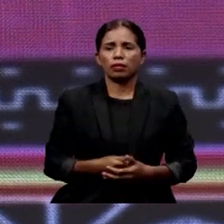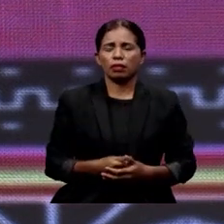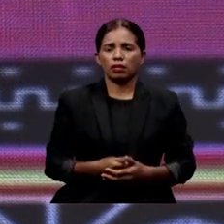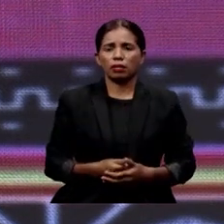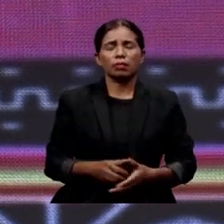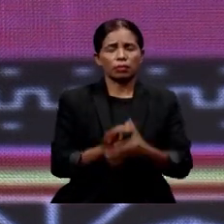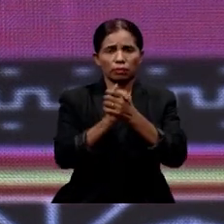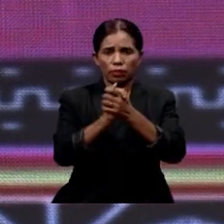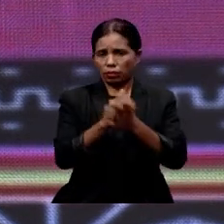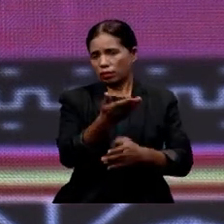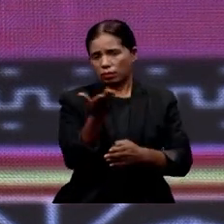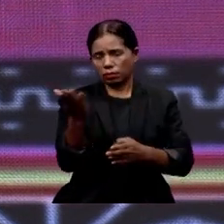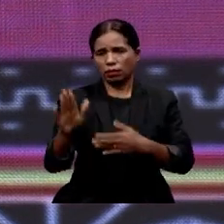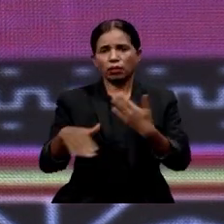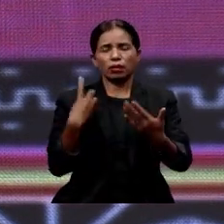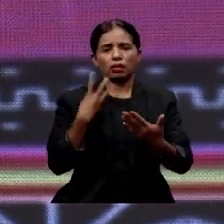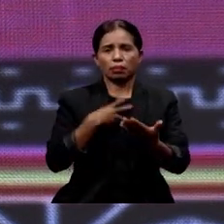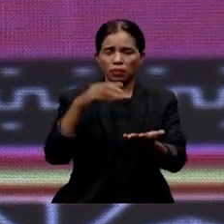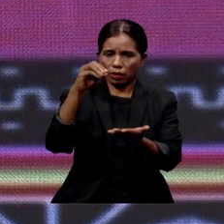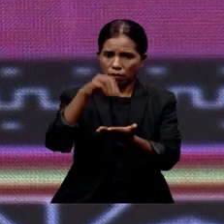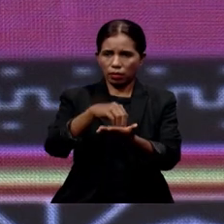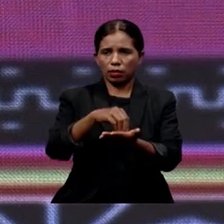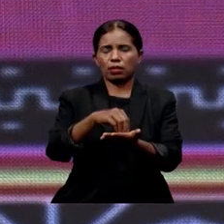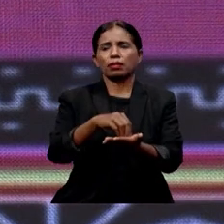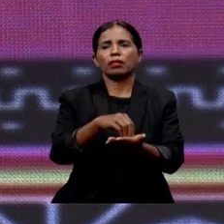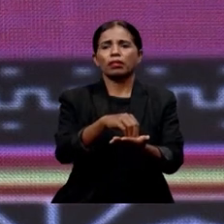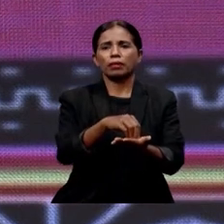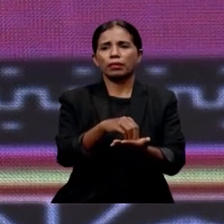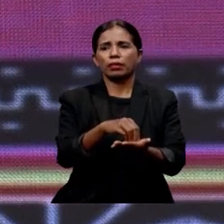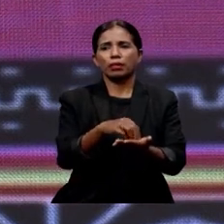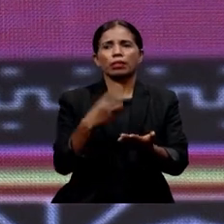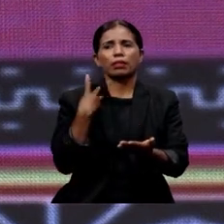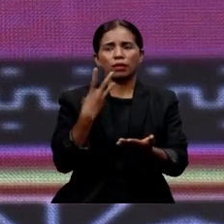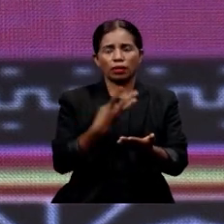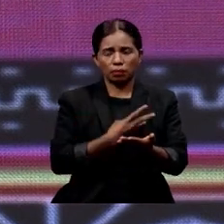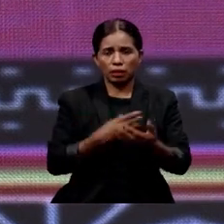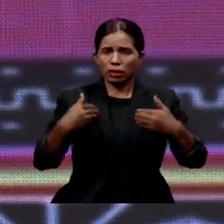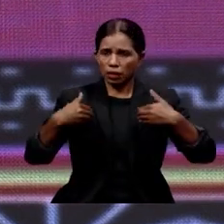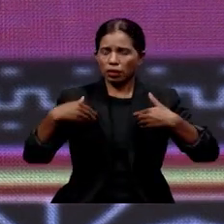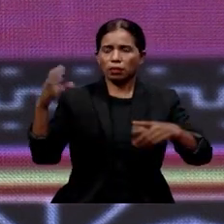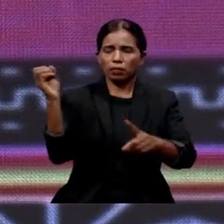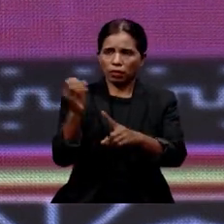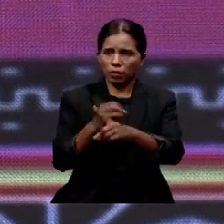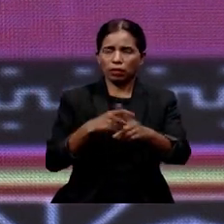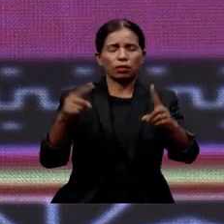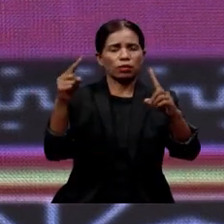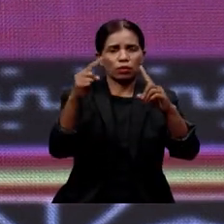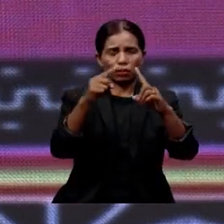of citizens will provide us with opportunities for